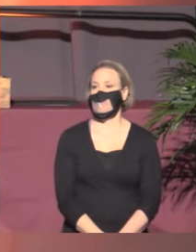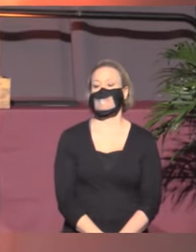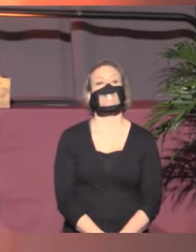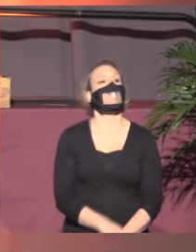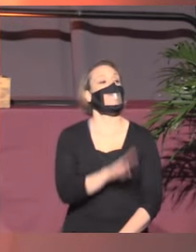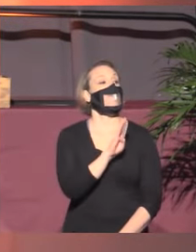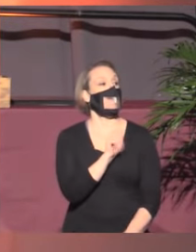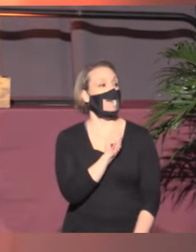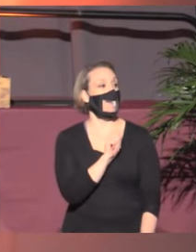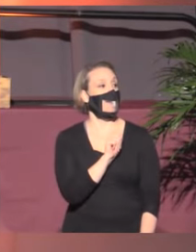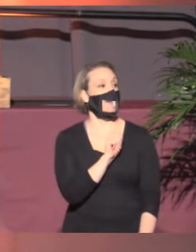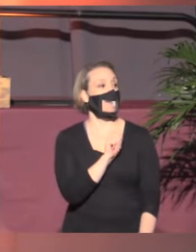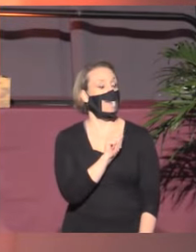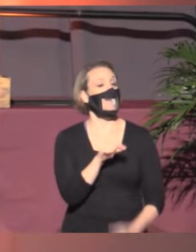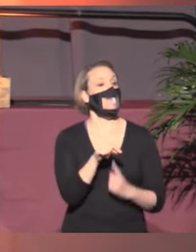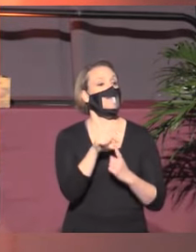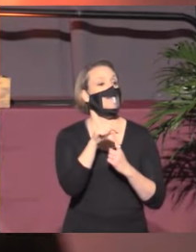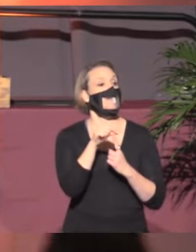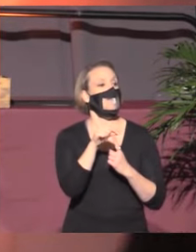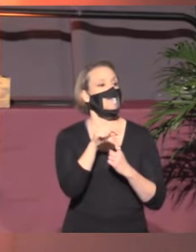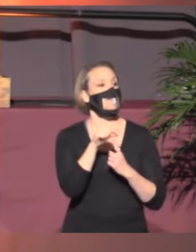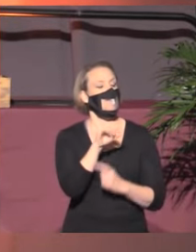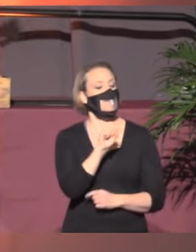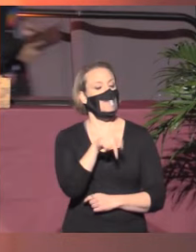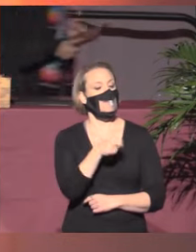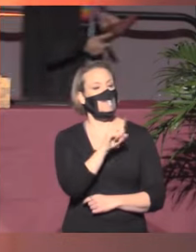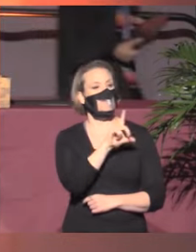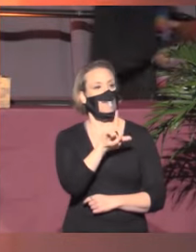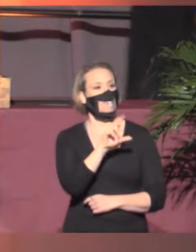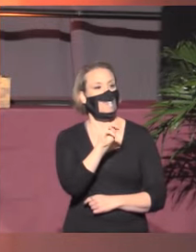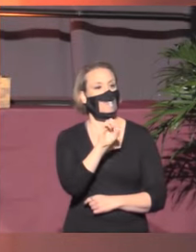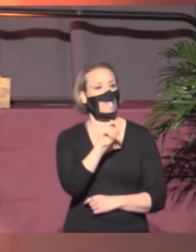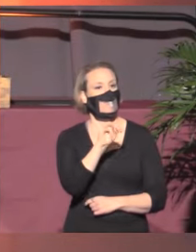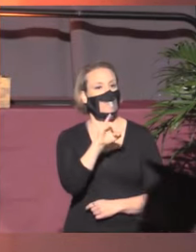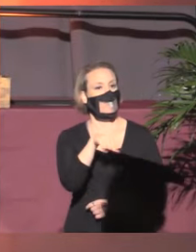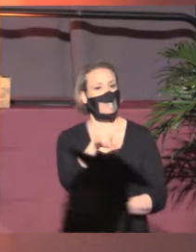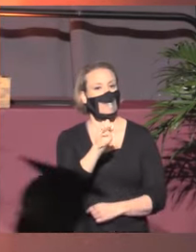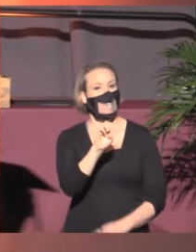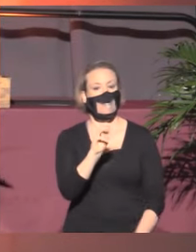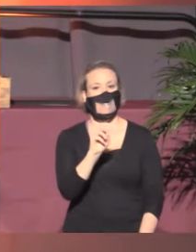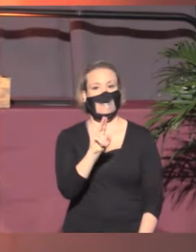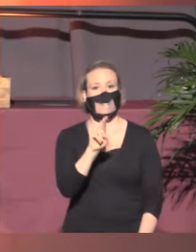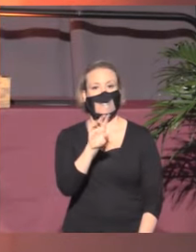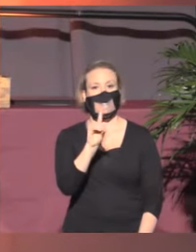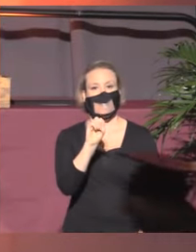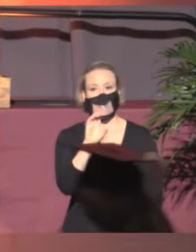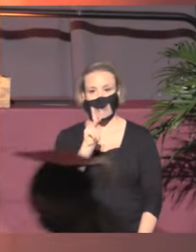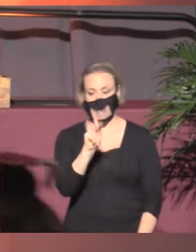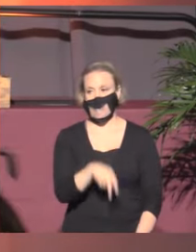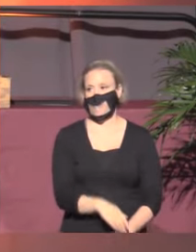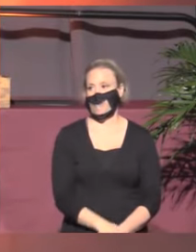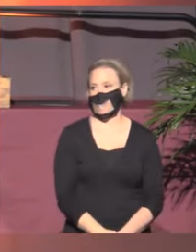Bachelor of Arts, Special Monique Yvonne Murdoch.